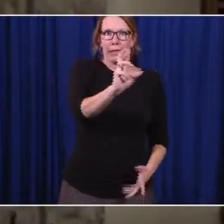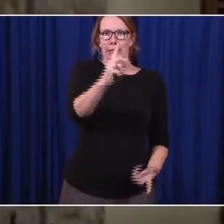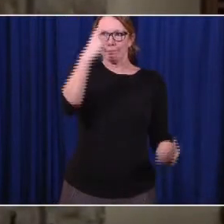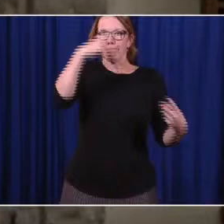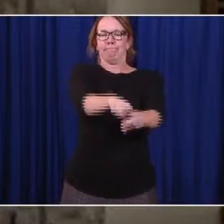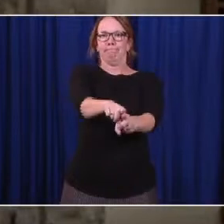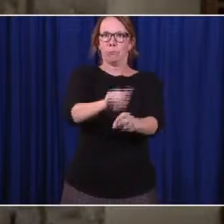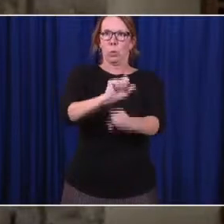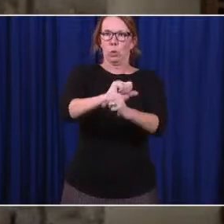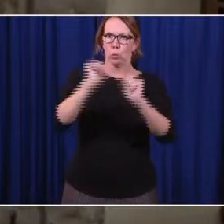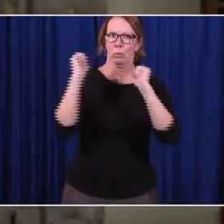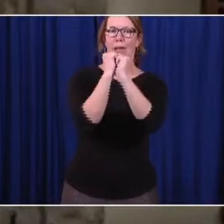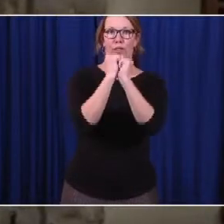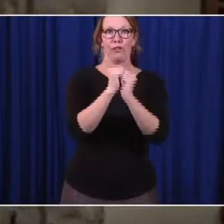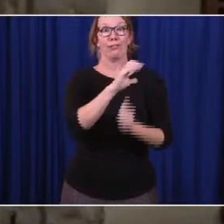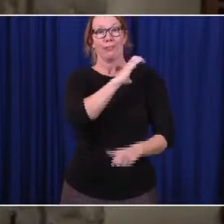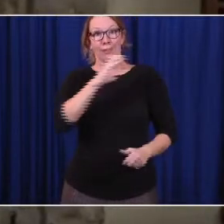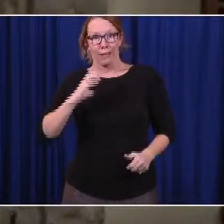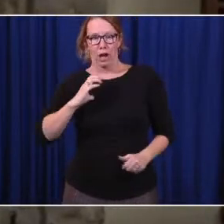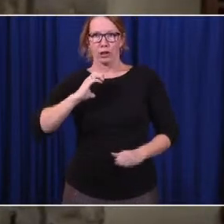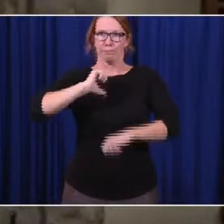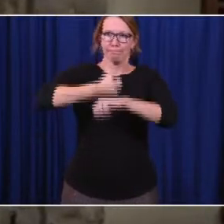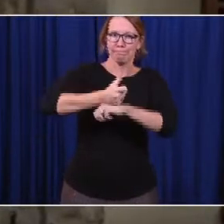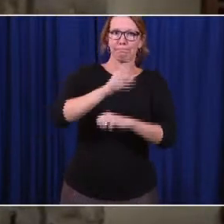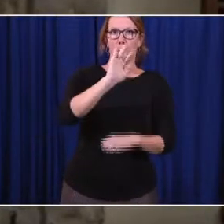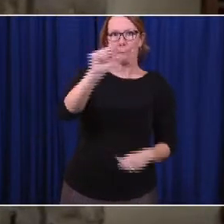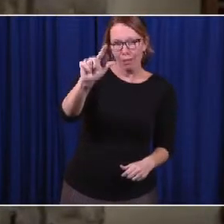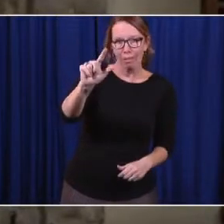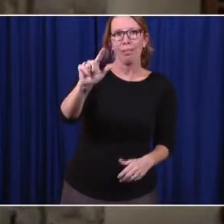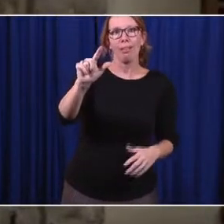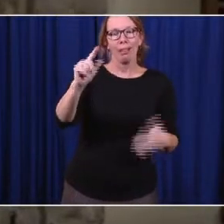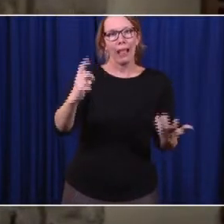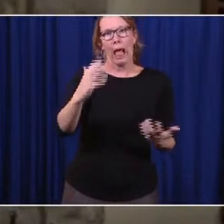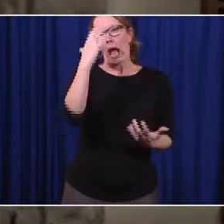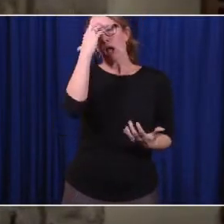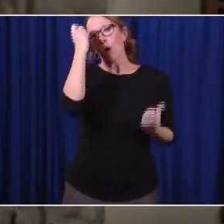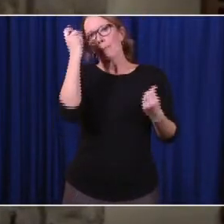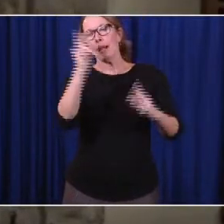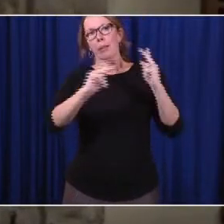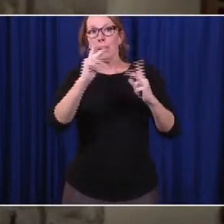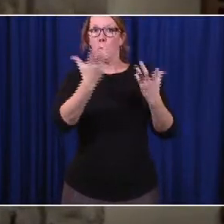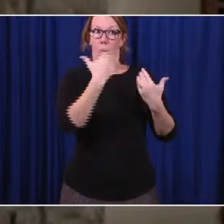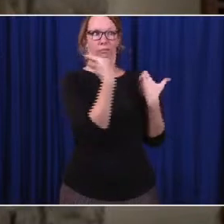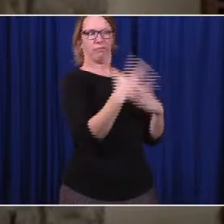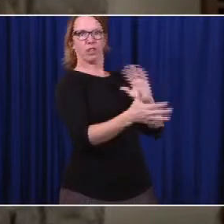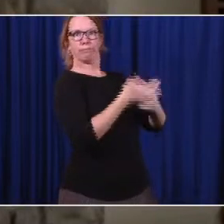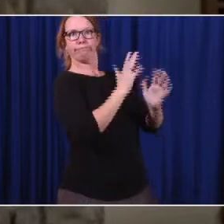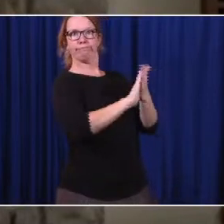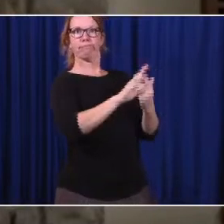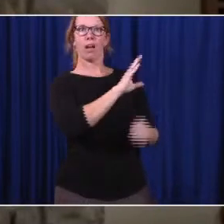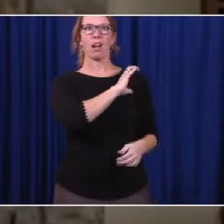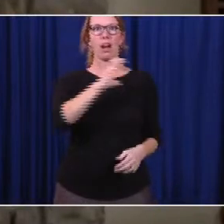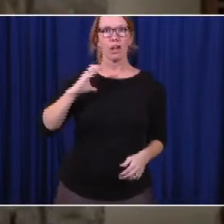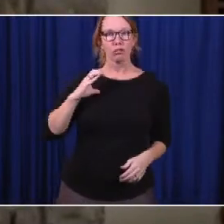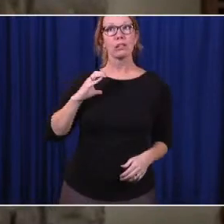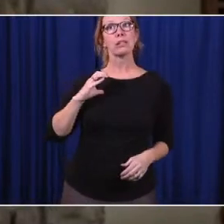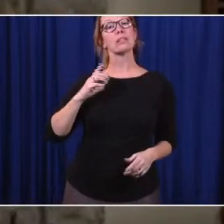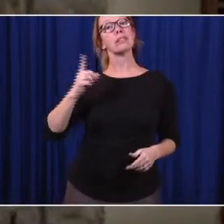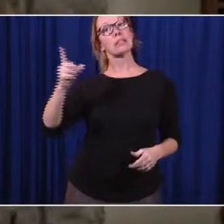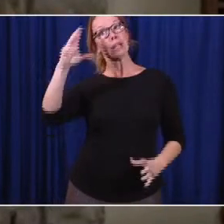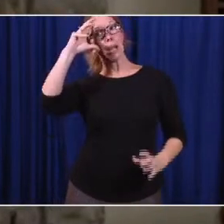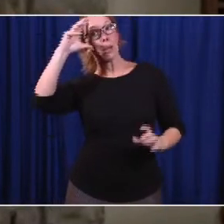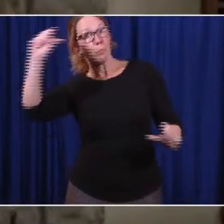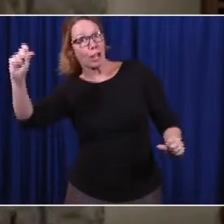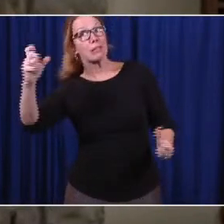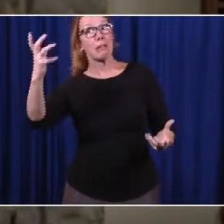Congress, put a bill together. I know a lot of people want to get it done in Congress. The president does. It just needs